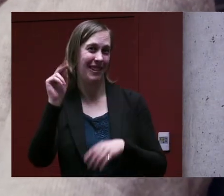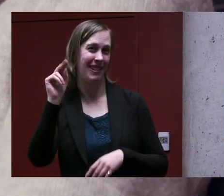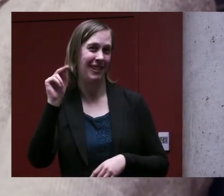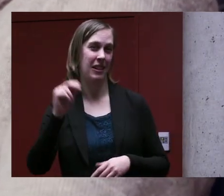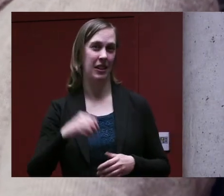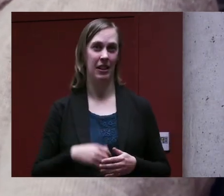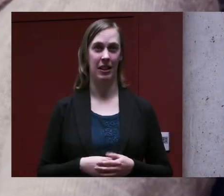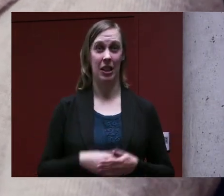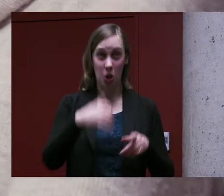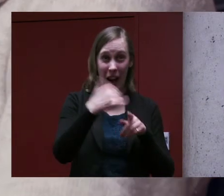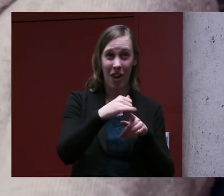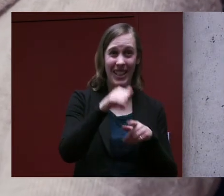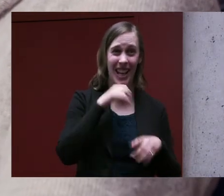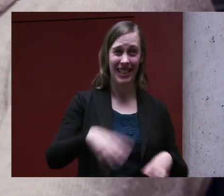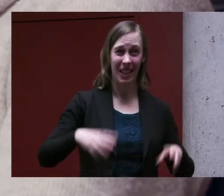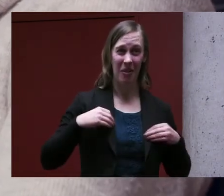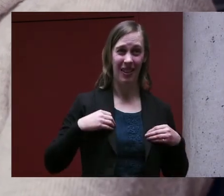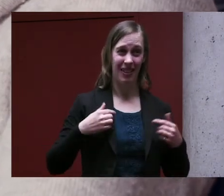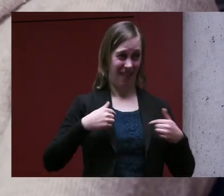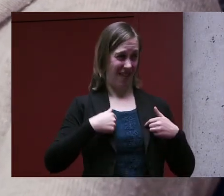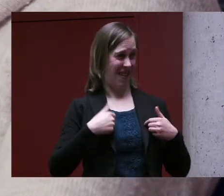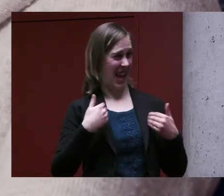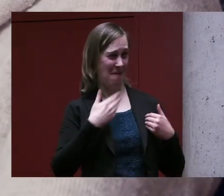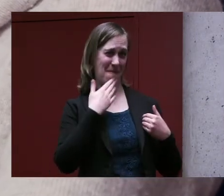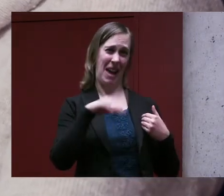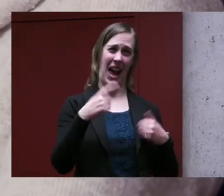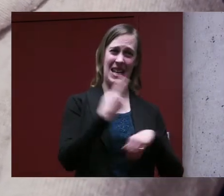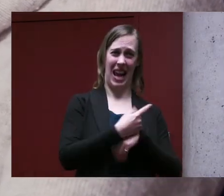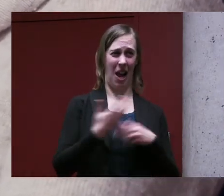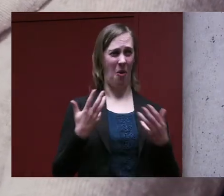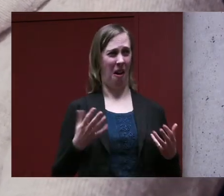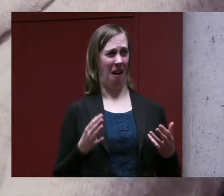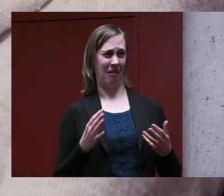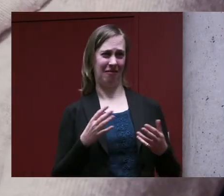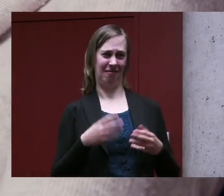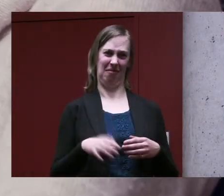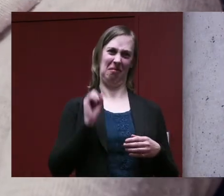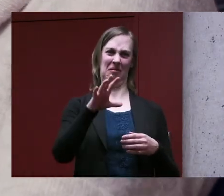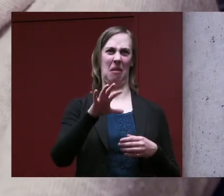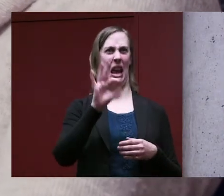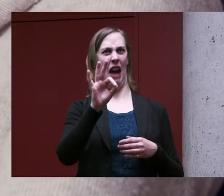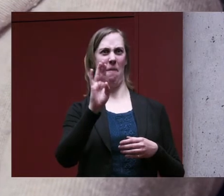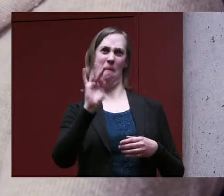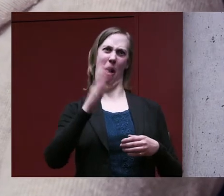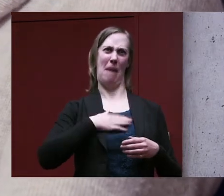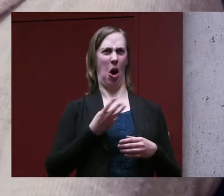not acceptable. If I've had a bad day and I want to drop an F-bomb in my own home, I'm gonna do it.